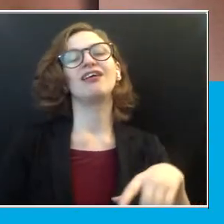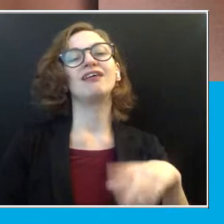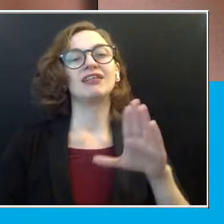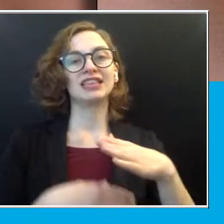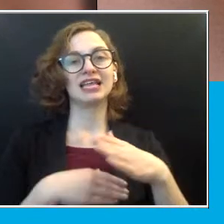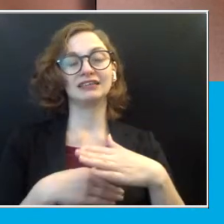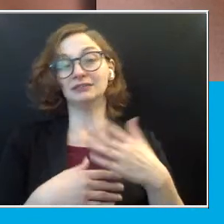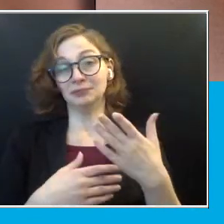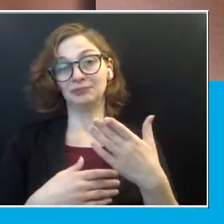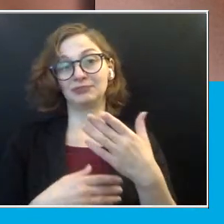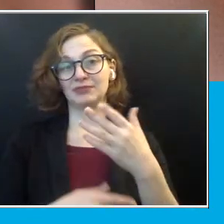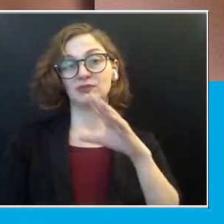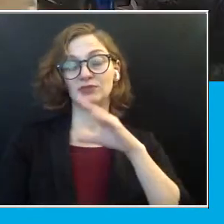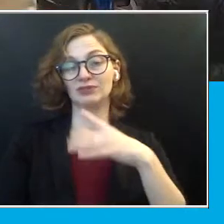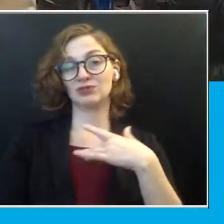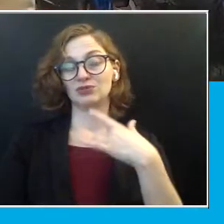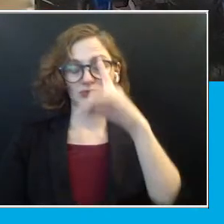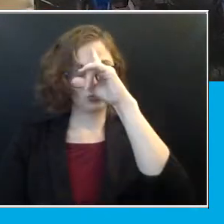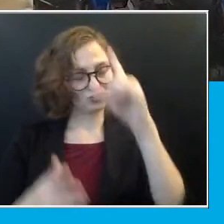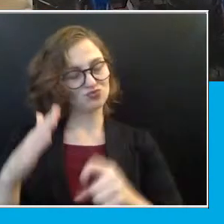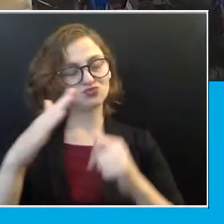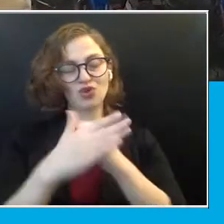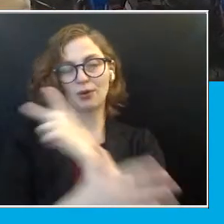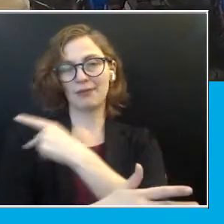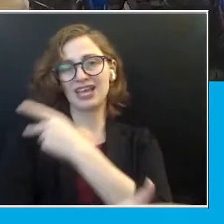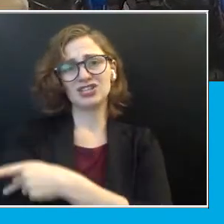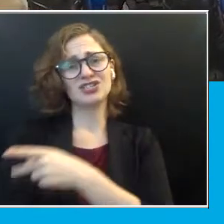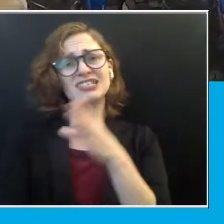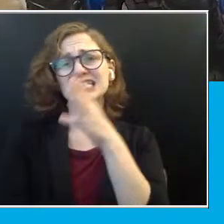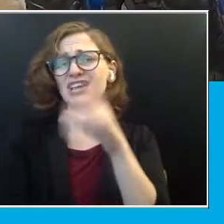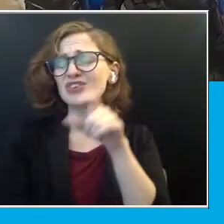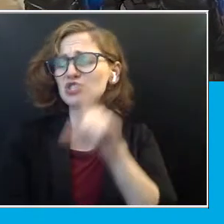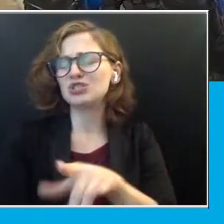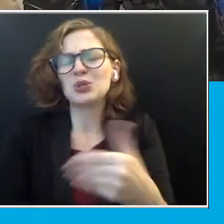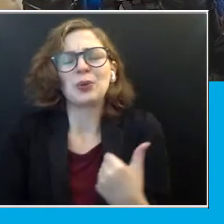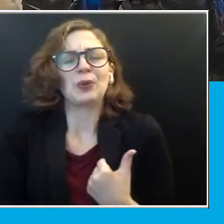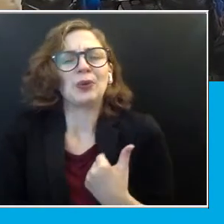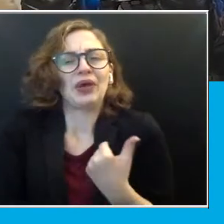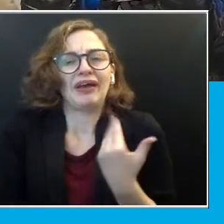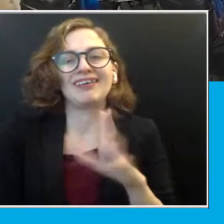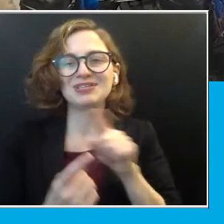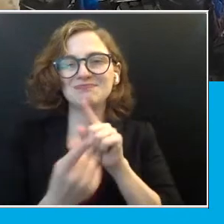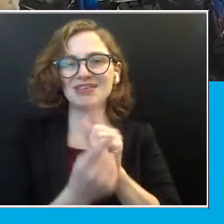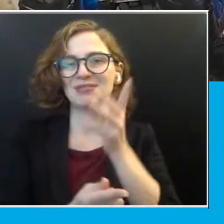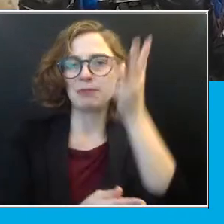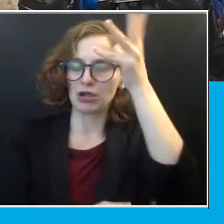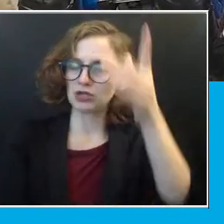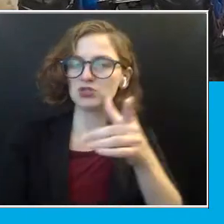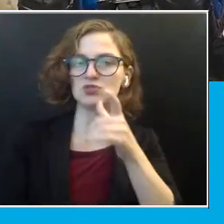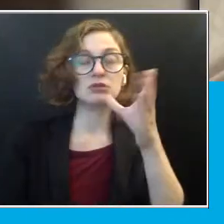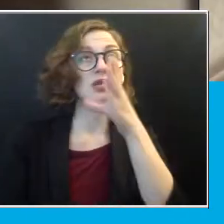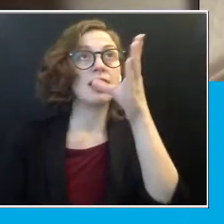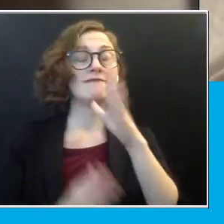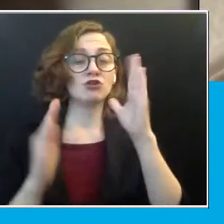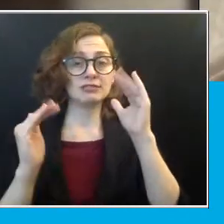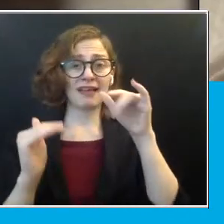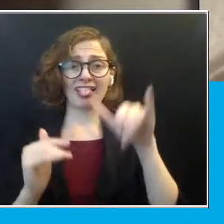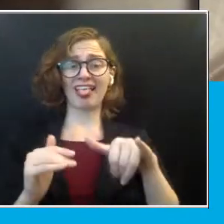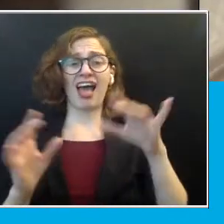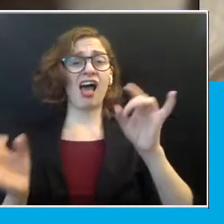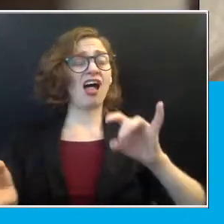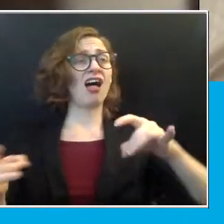this tiny. Meet the parents who never dreamed they'd live this nightmare and how doctors at Children's Mercy and the University